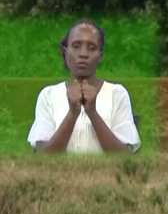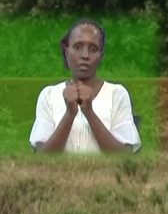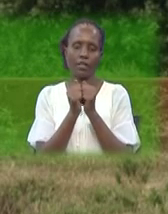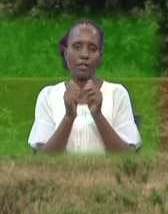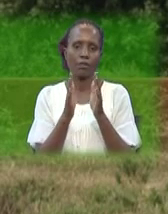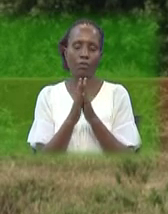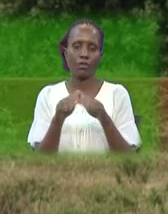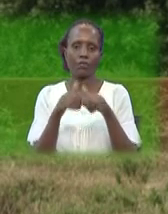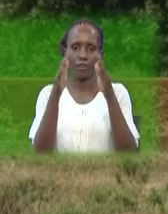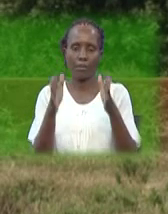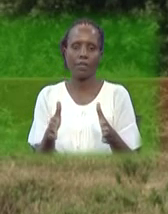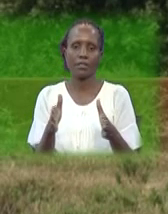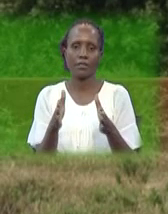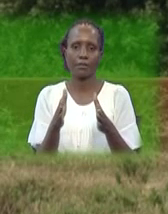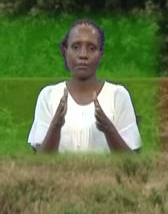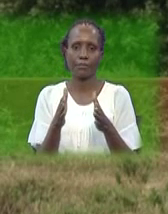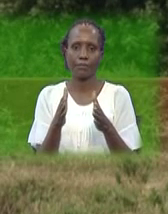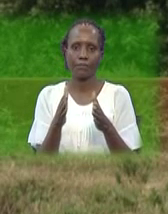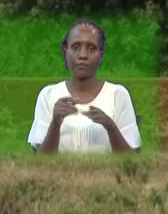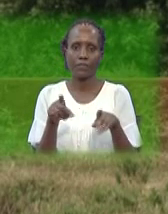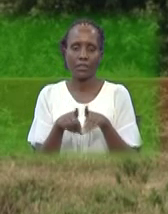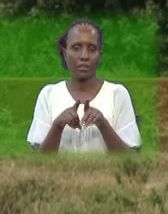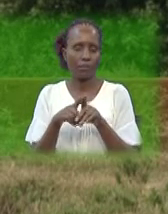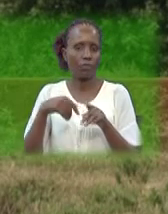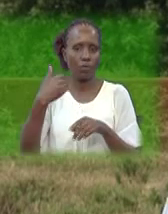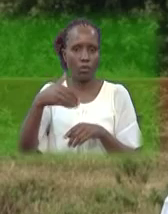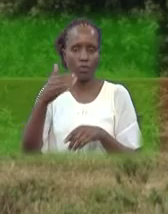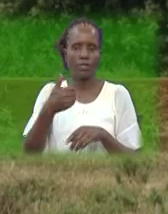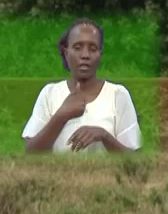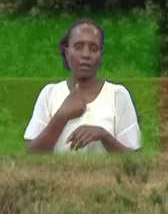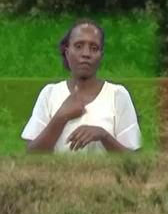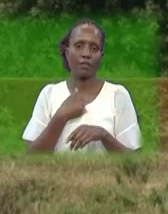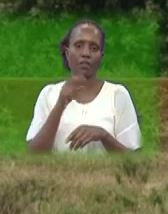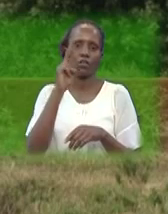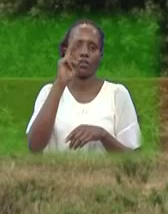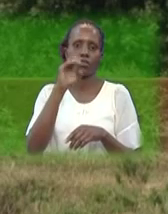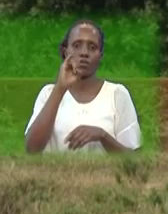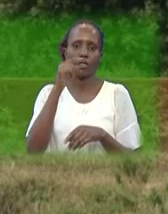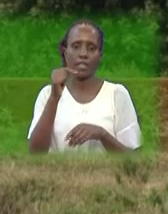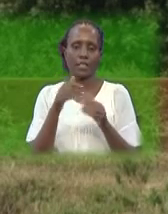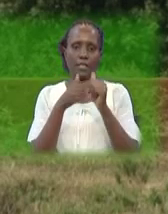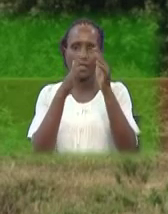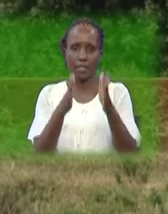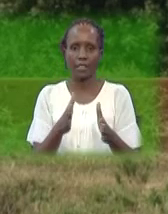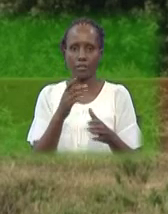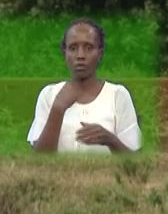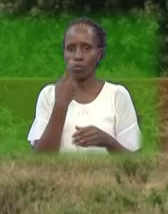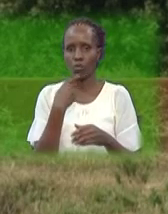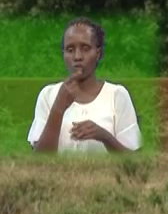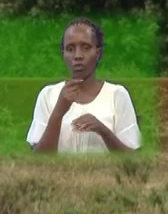-in-hand with farmers and we normally have unit leaders who are